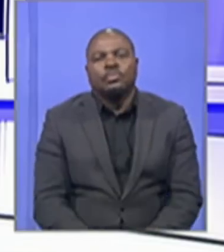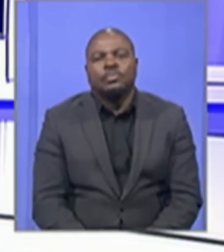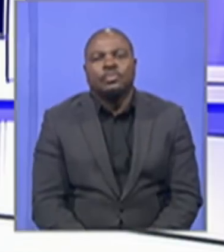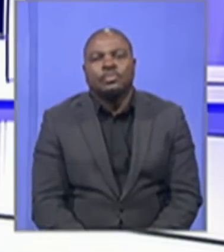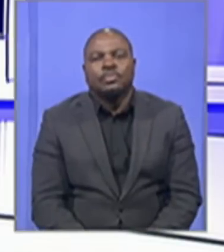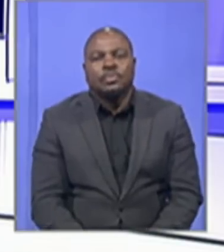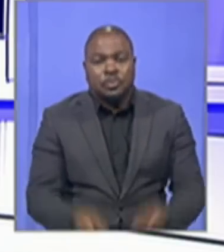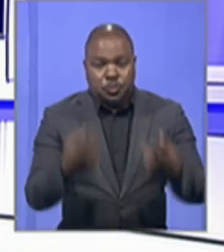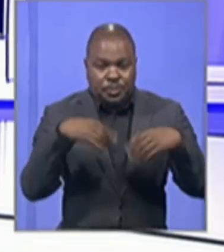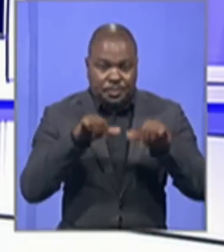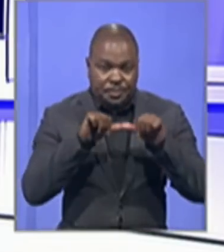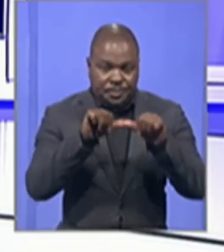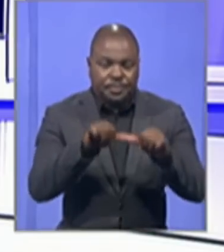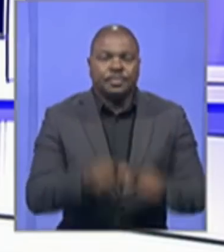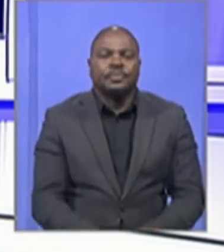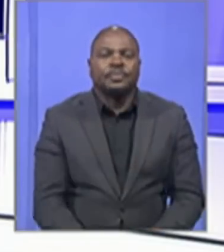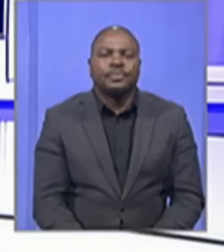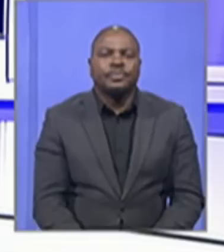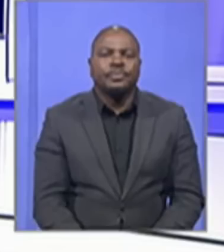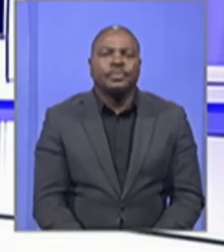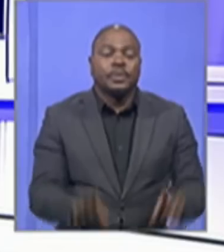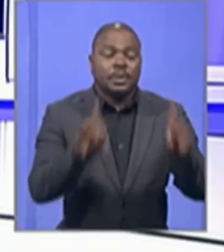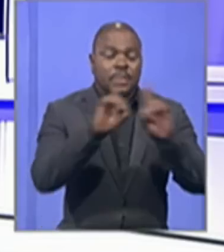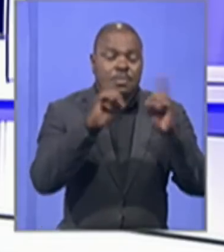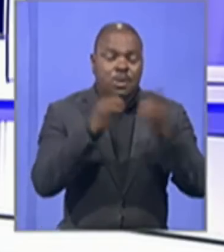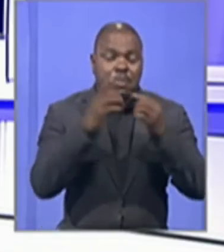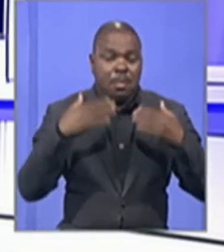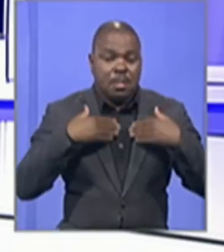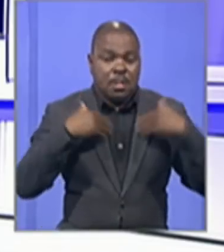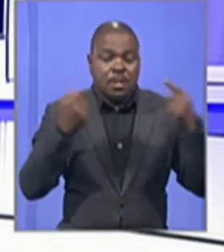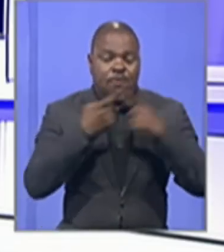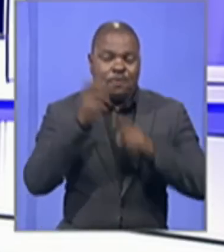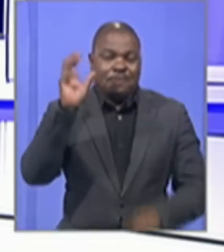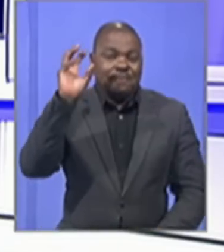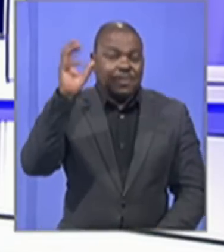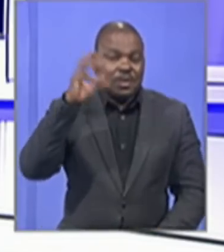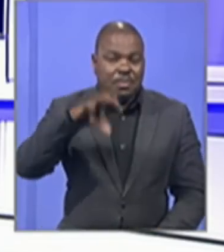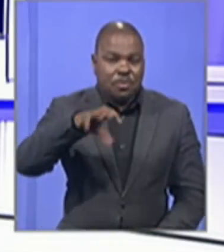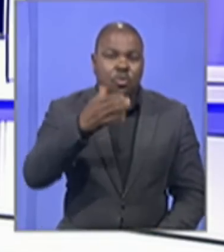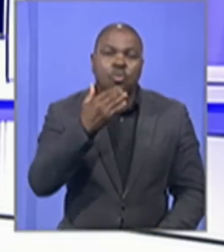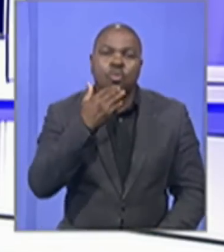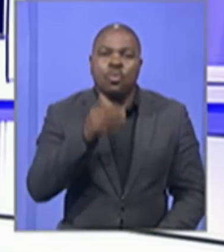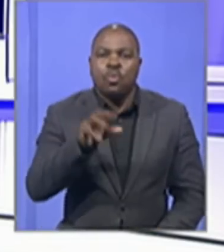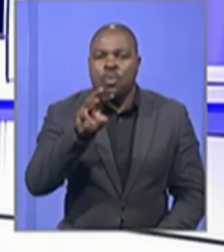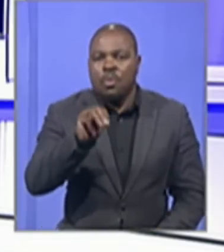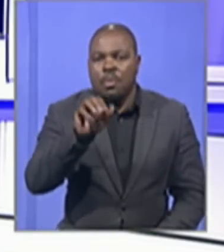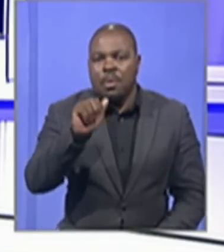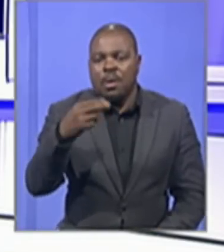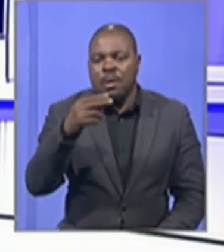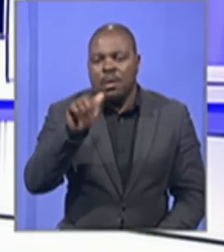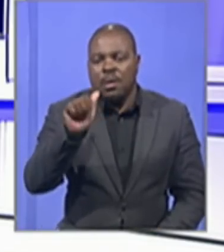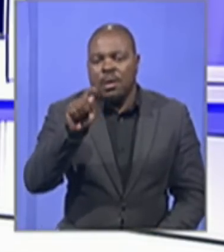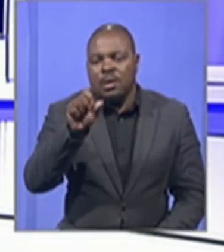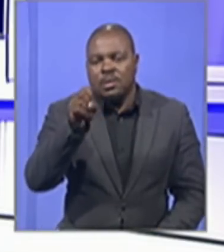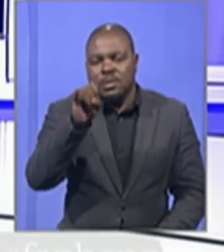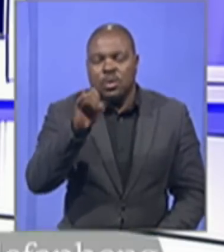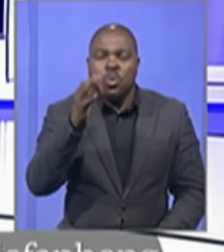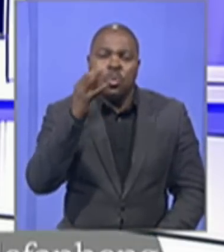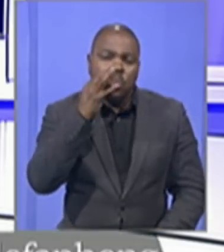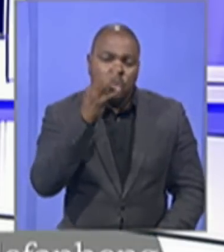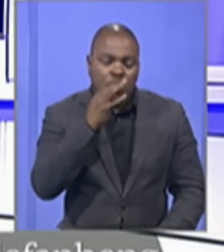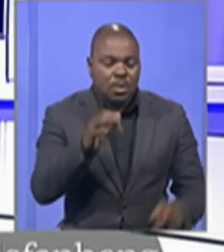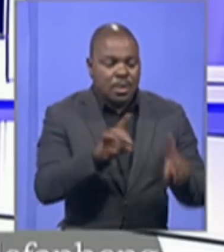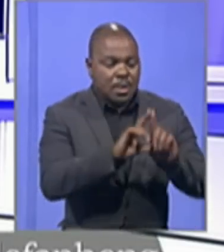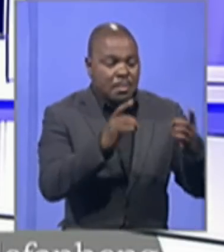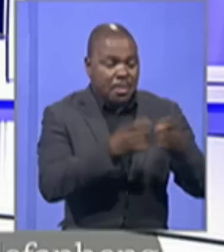Ha re hatela pele letona la lefapha la bophelo Free State Monyatso Mahlatsi le re boemo ba tshebetso lefapheng